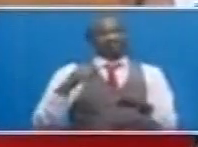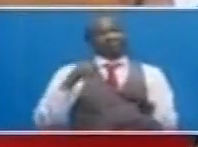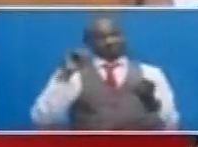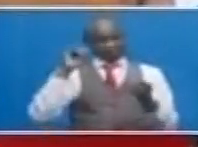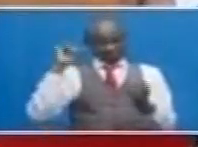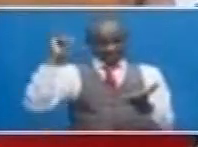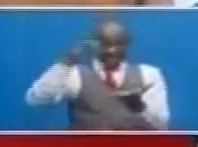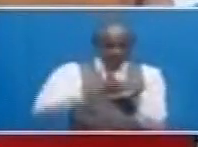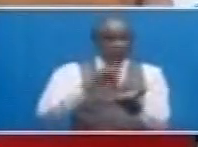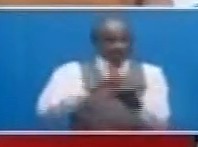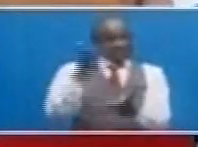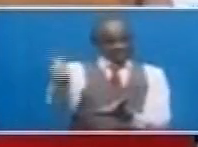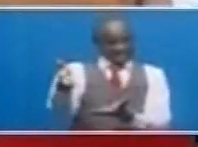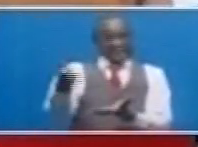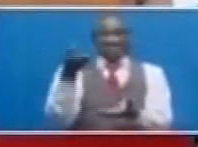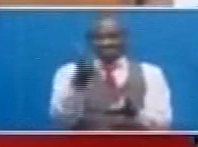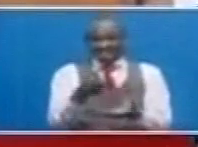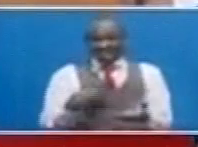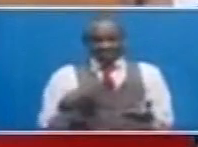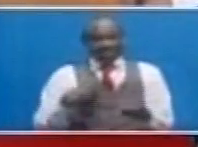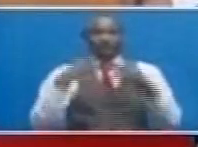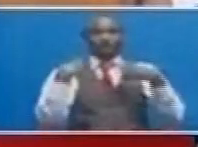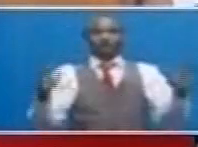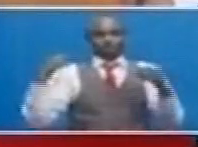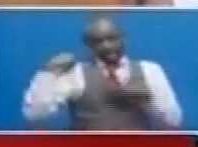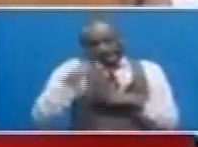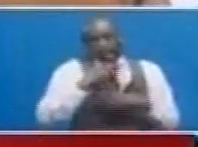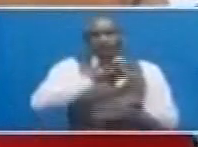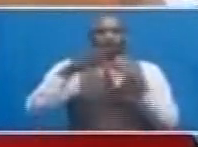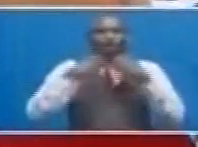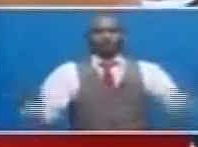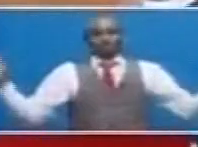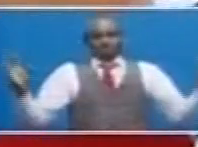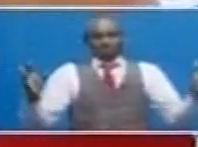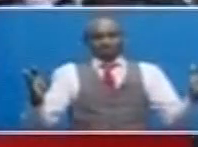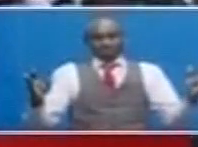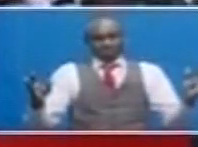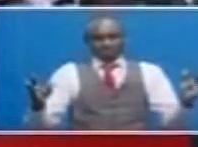Airport, the airline had lost my bags.